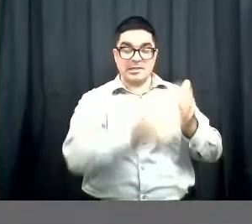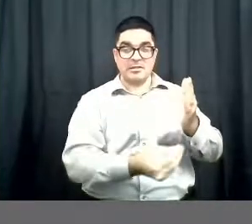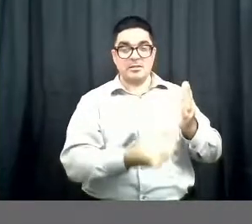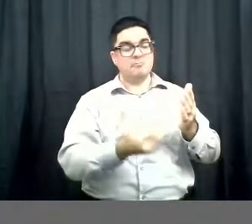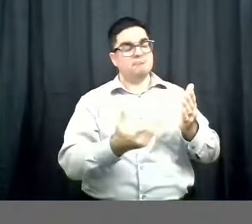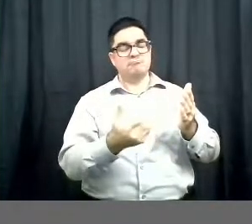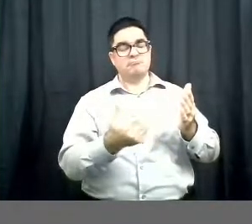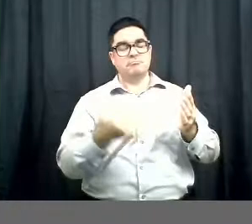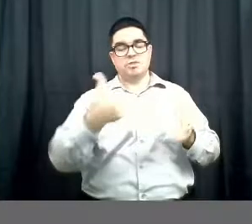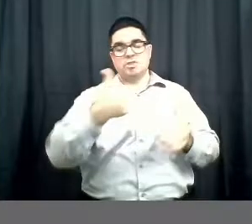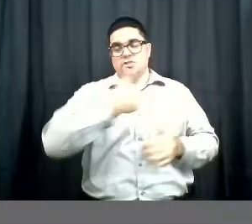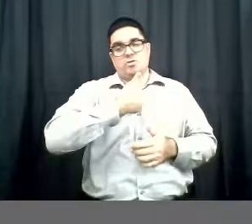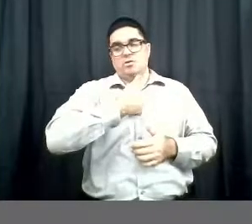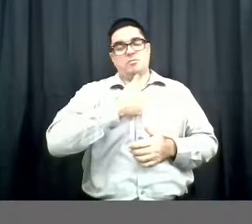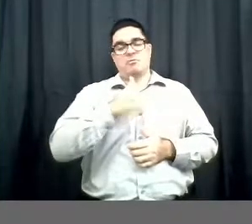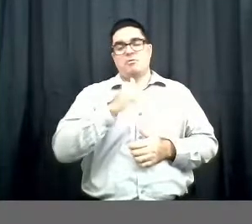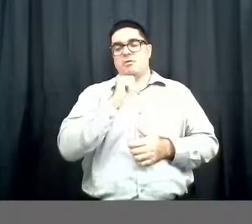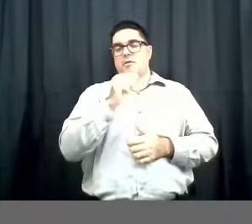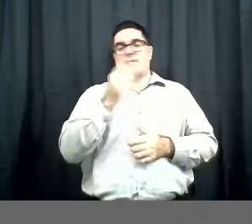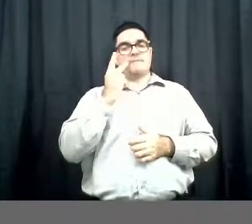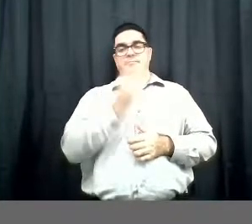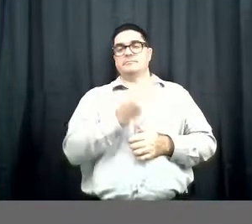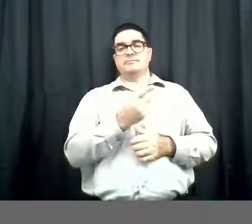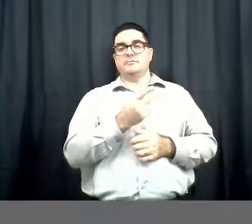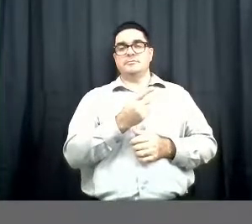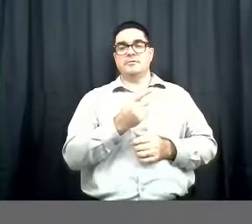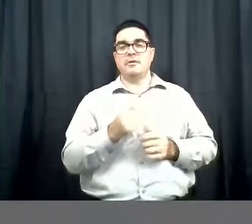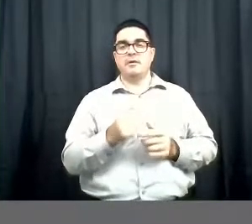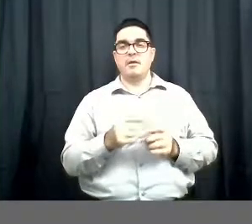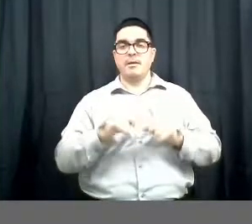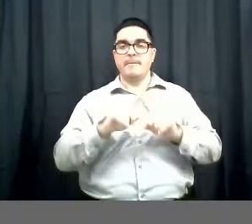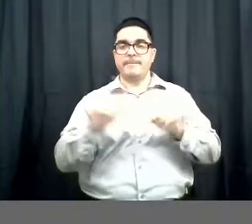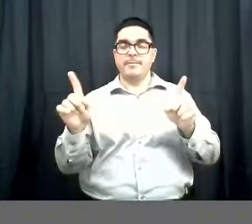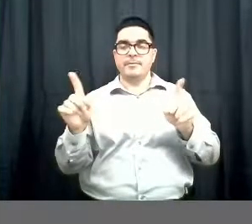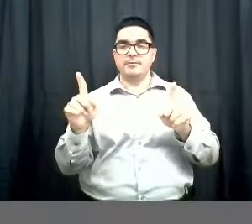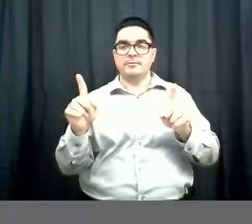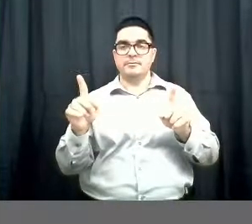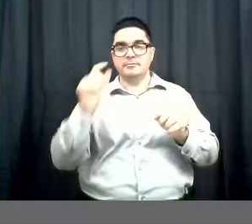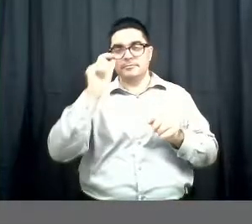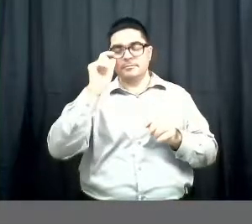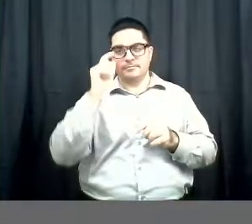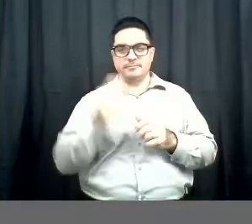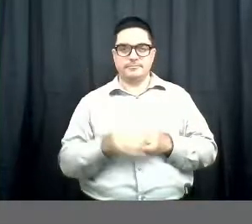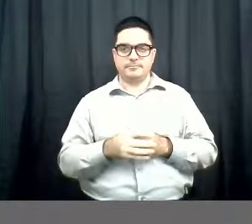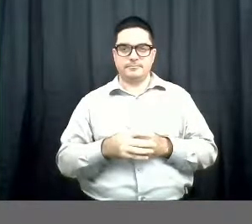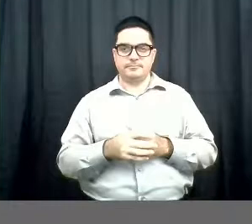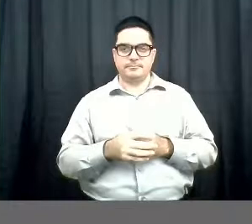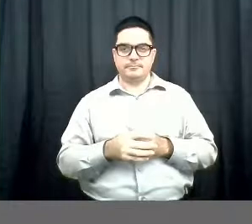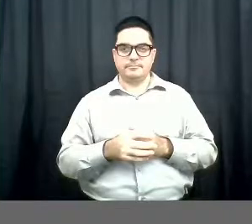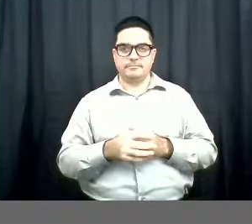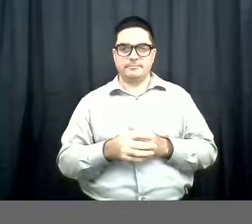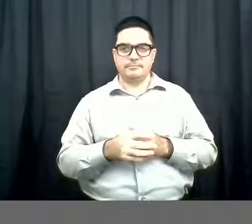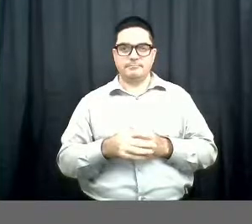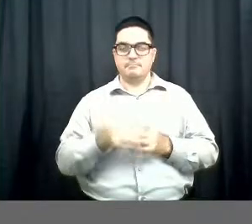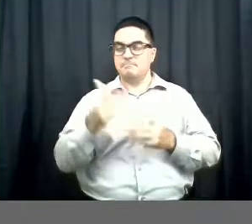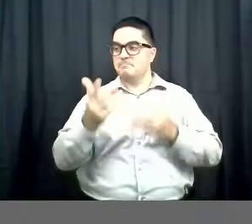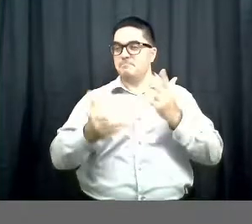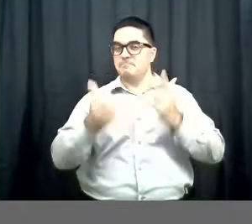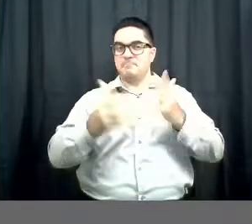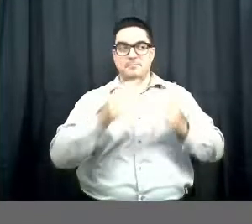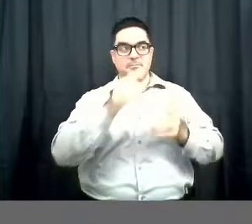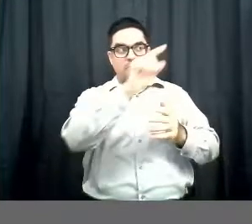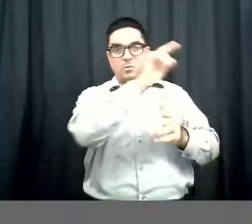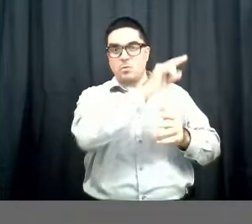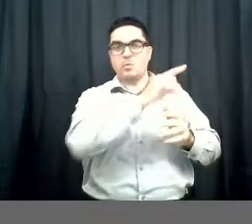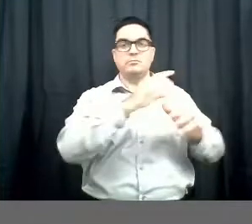seen much spillover, but I think our colleagues at Citi might have a perspective, and they're closer to the markets. Well, that